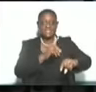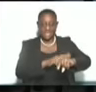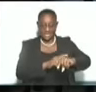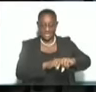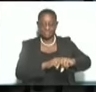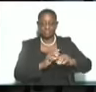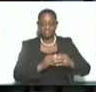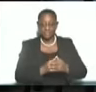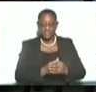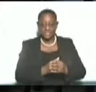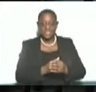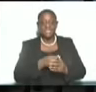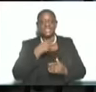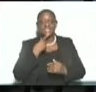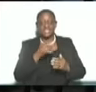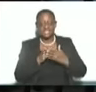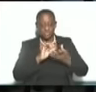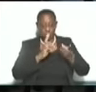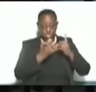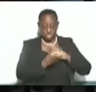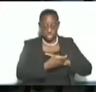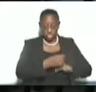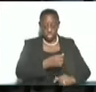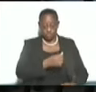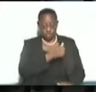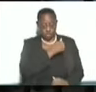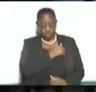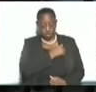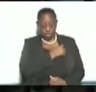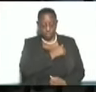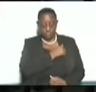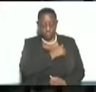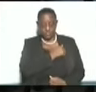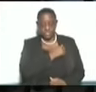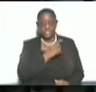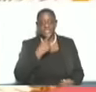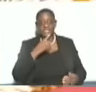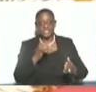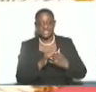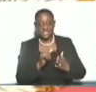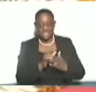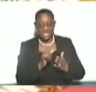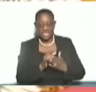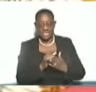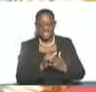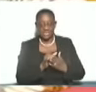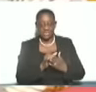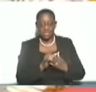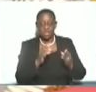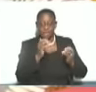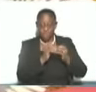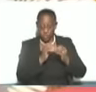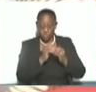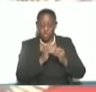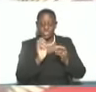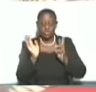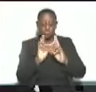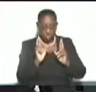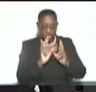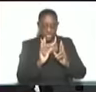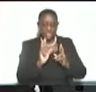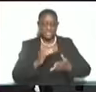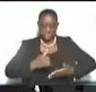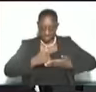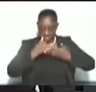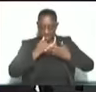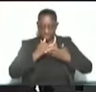basis. And with the apparent changing of the guard in government, those now taking the mantle, like Griffin, say they're more than elated to be in the positions